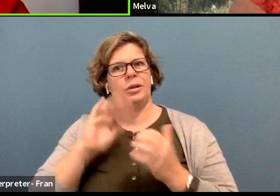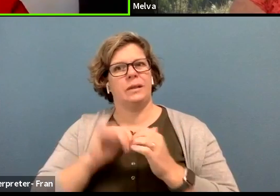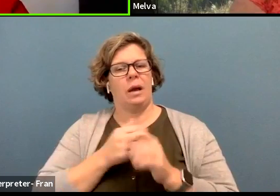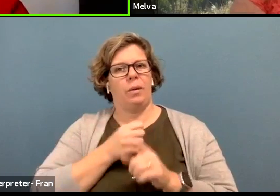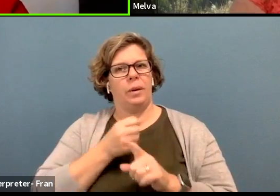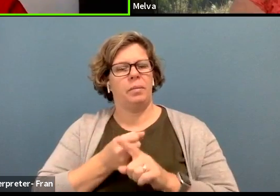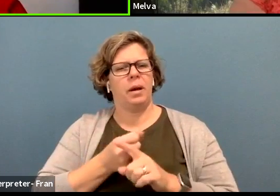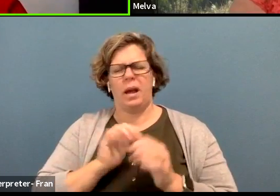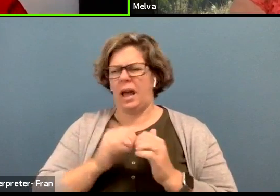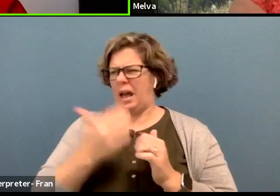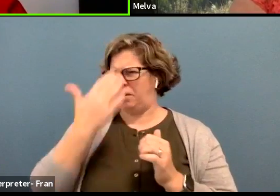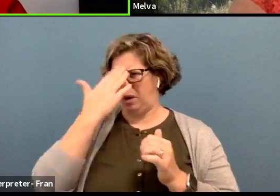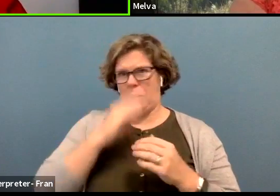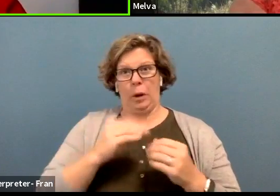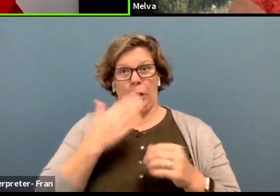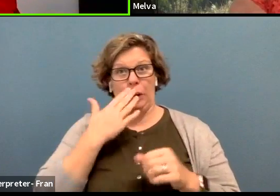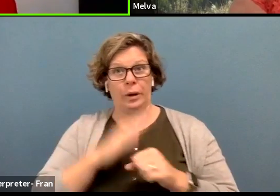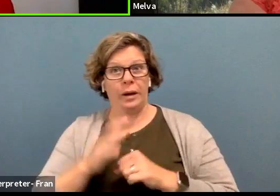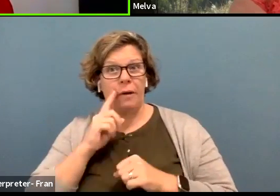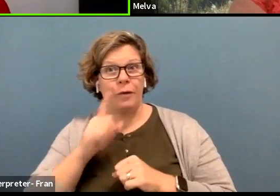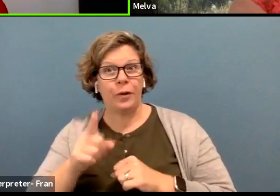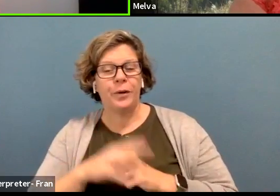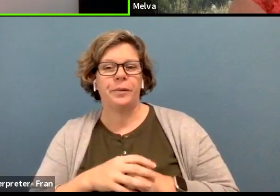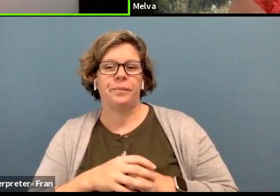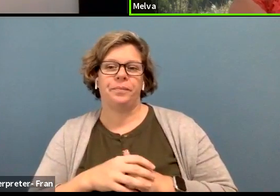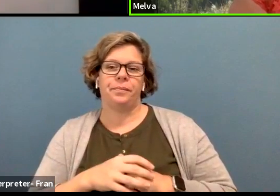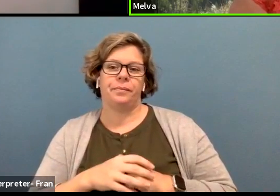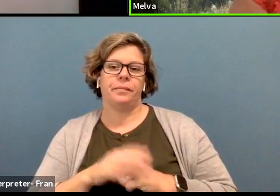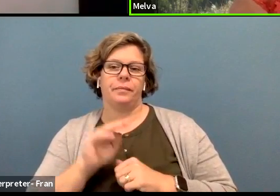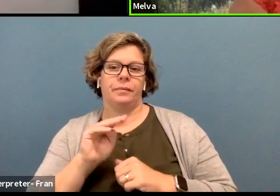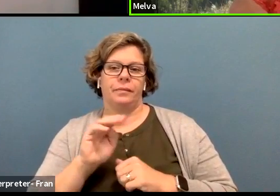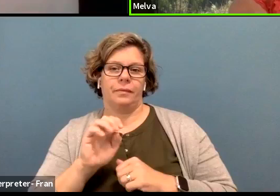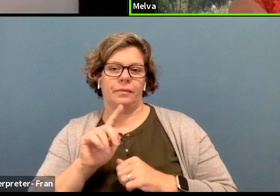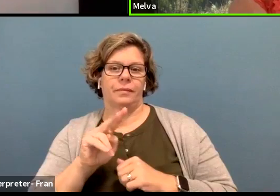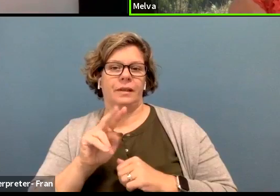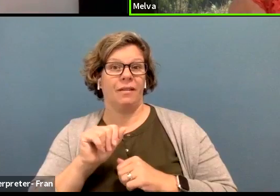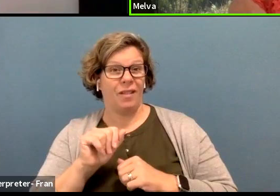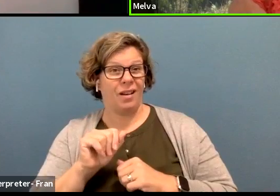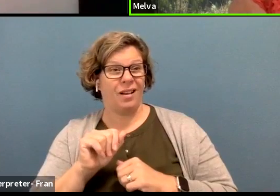know if my story is good enough for you, Melva? If you feel